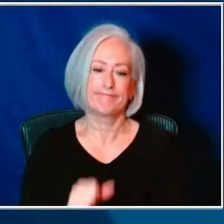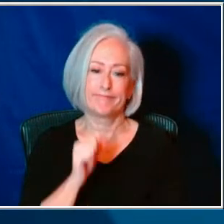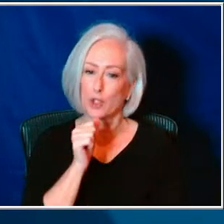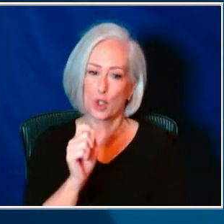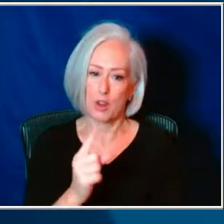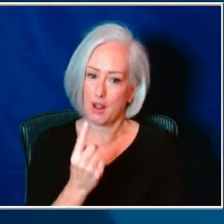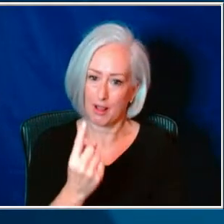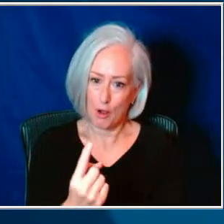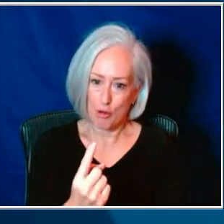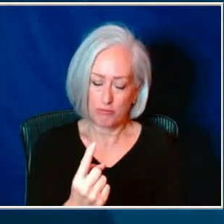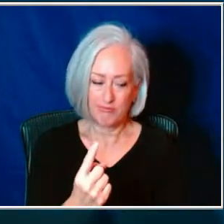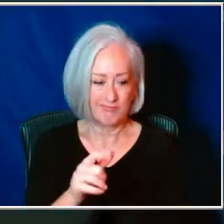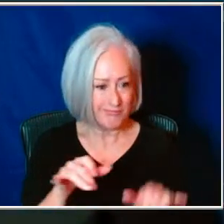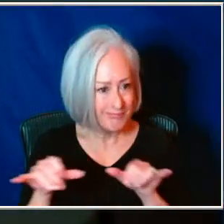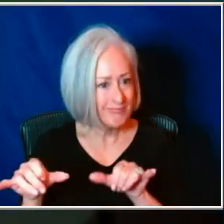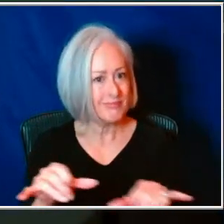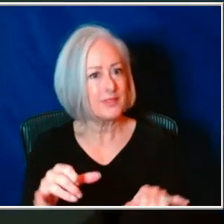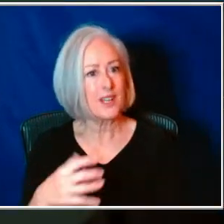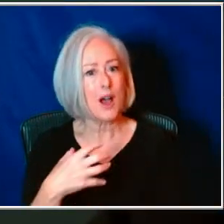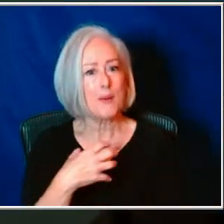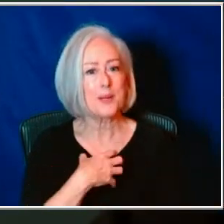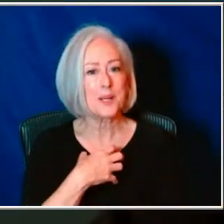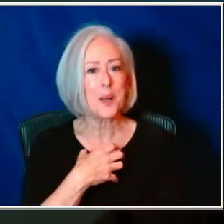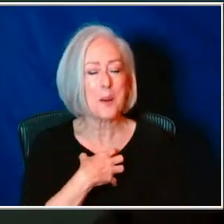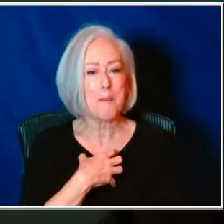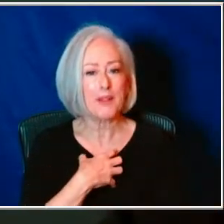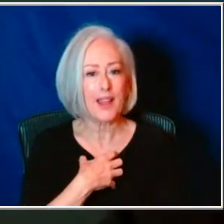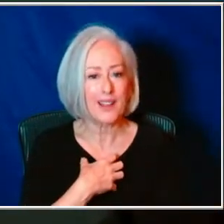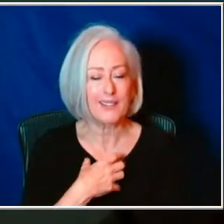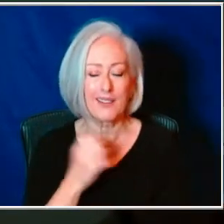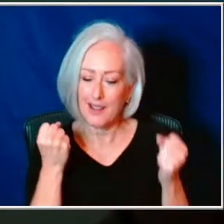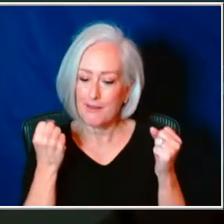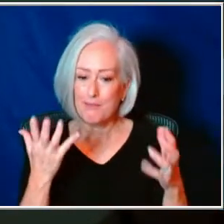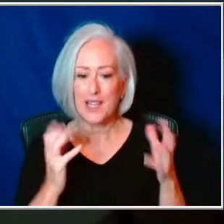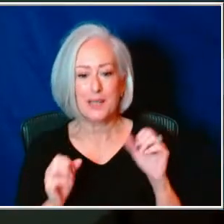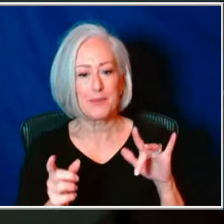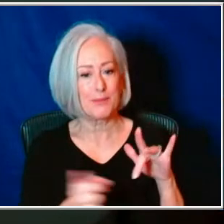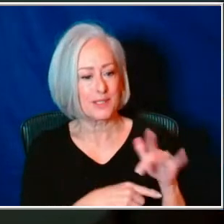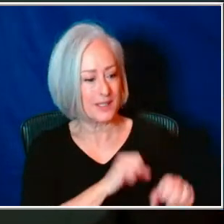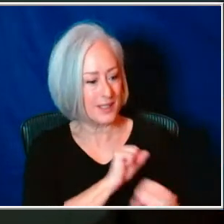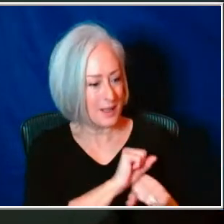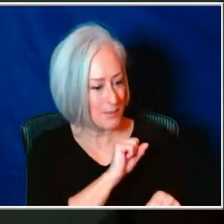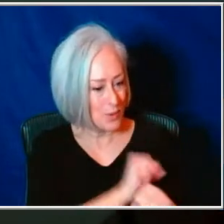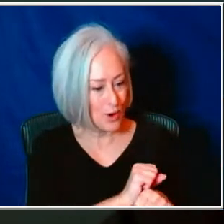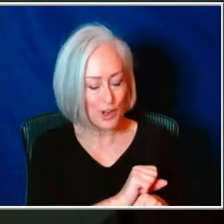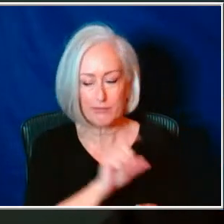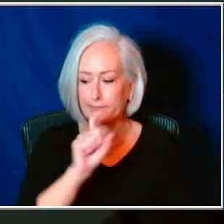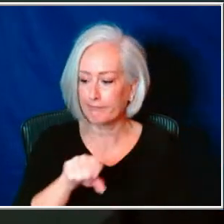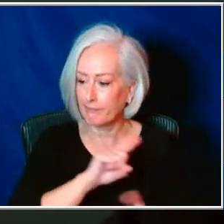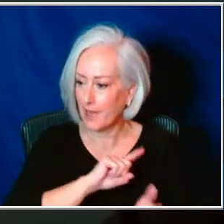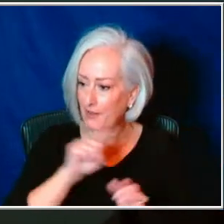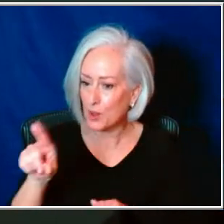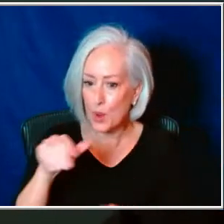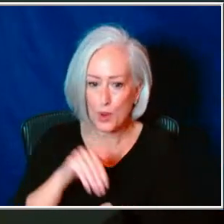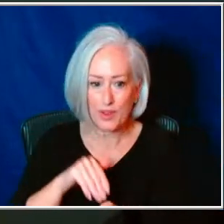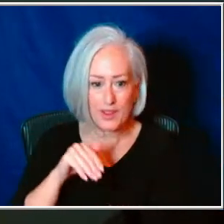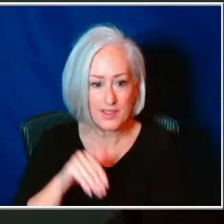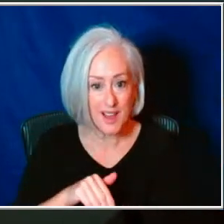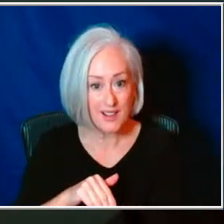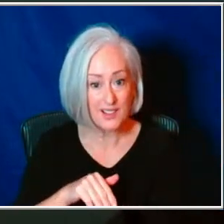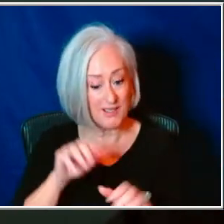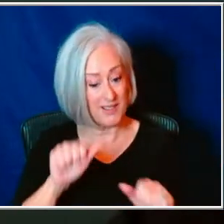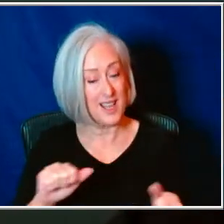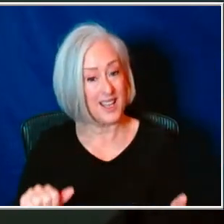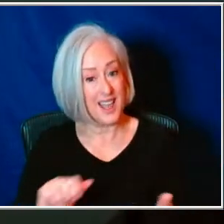complaints, forcing people to call off work and sending them to the doctor. In addition, it can lead to depression, anxiety, and